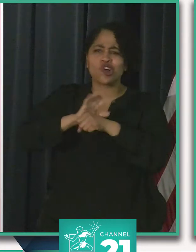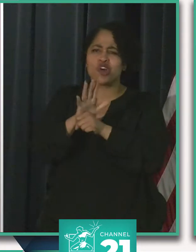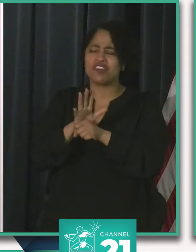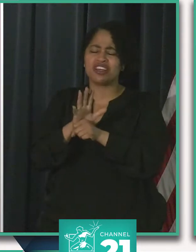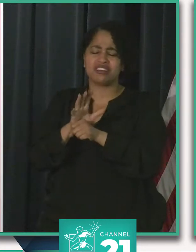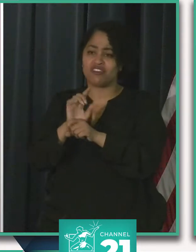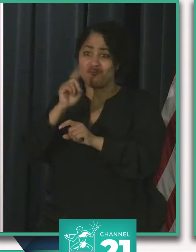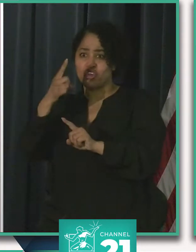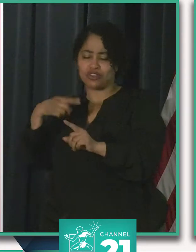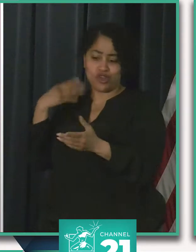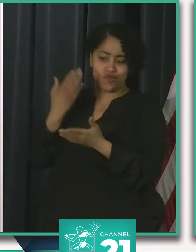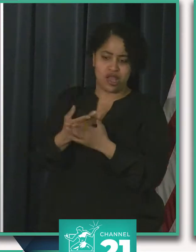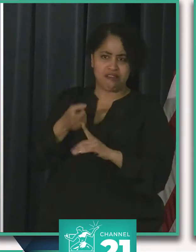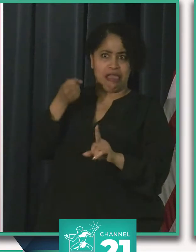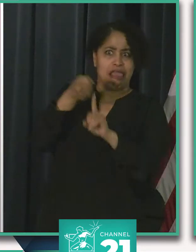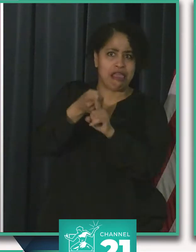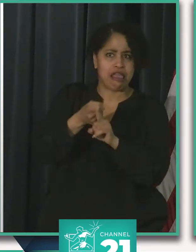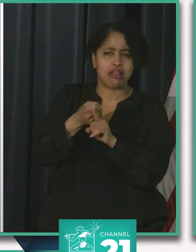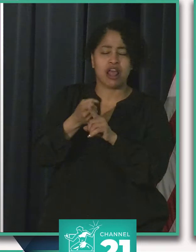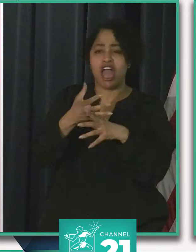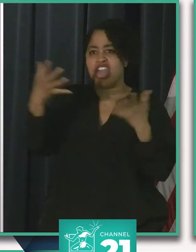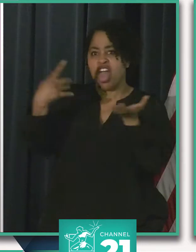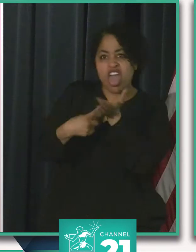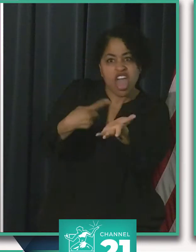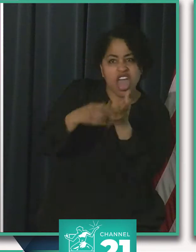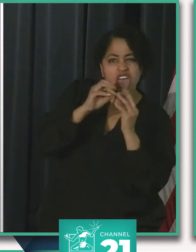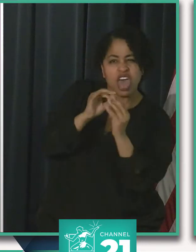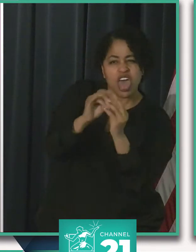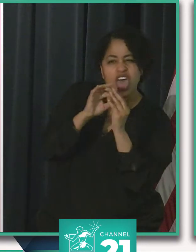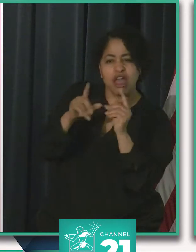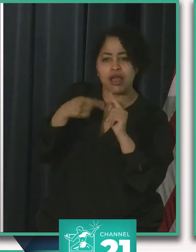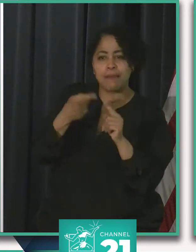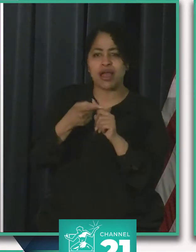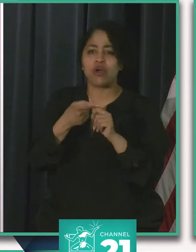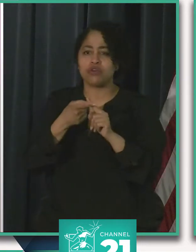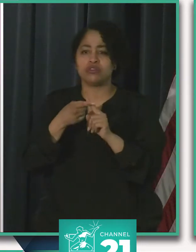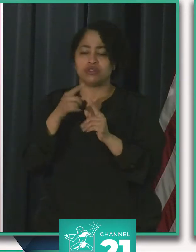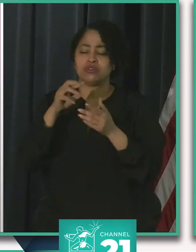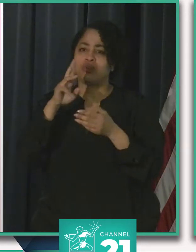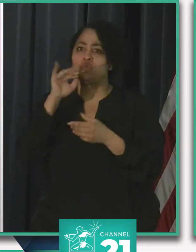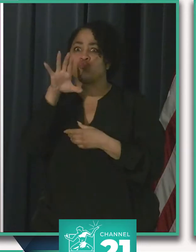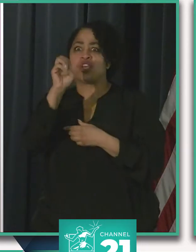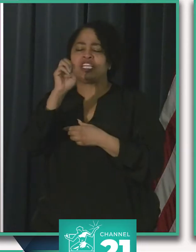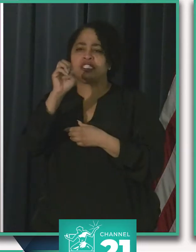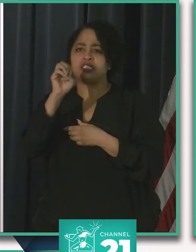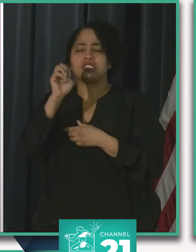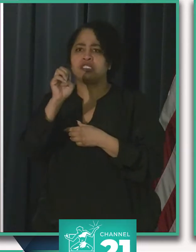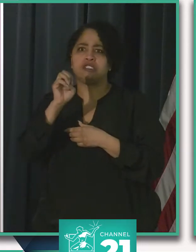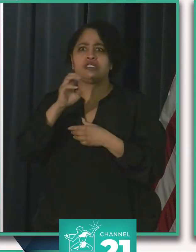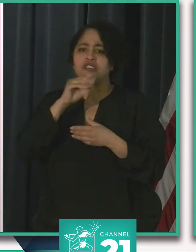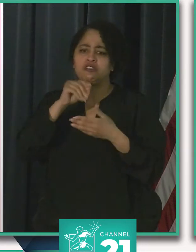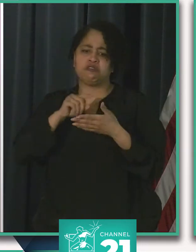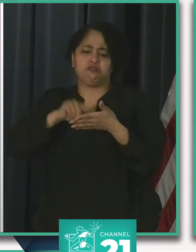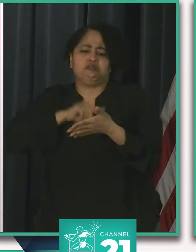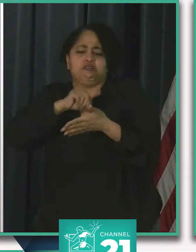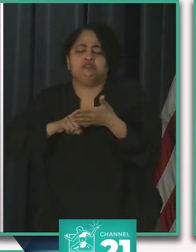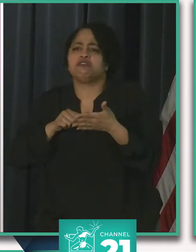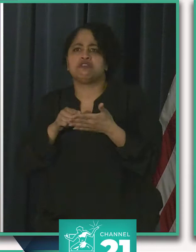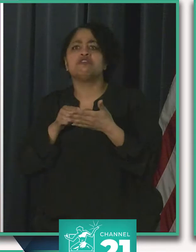talk about the racial gaps in health care in this country, and they are very real. Those first few